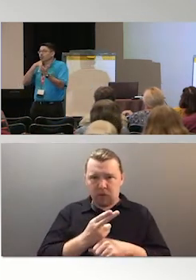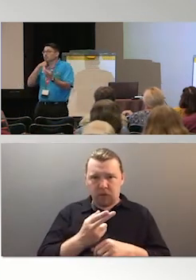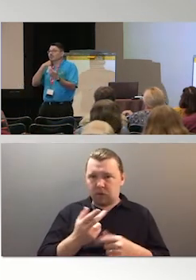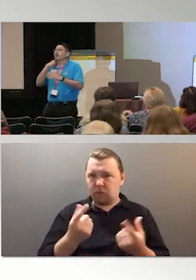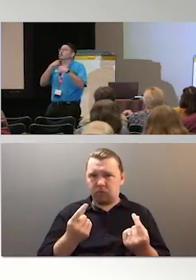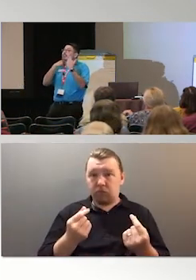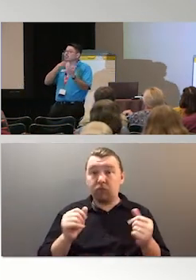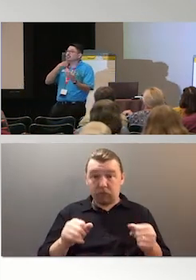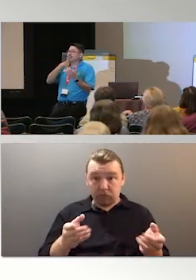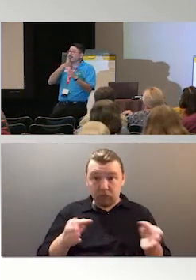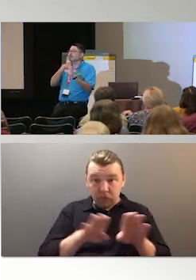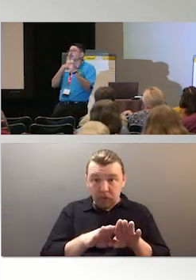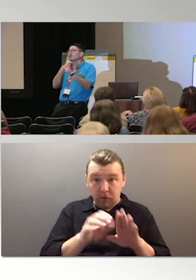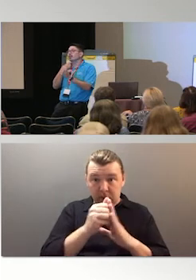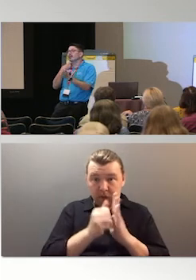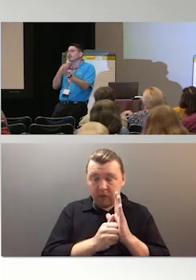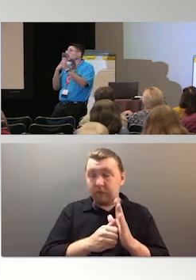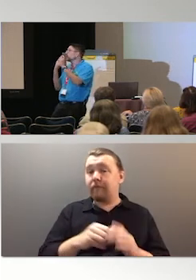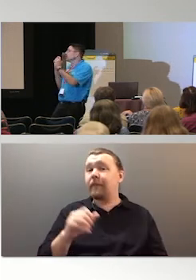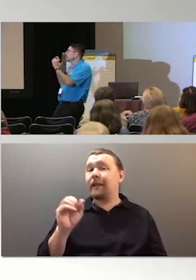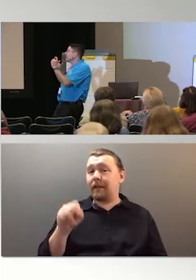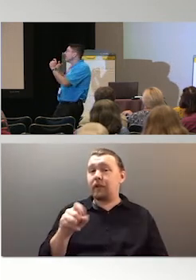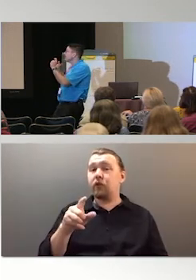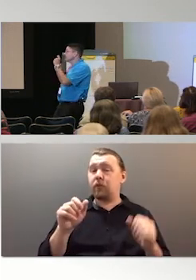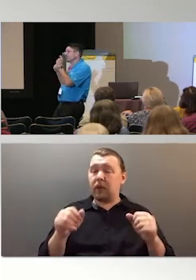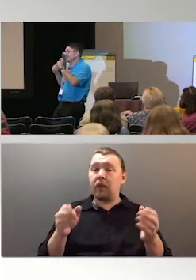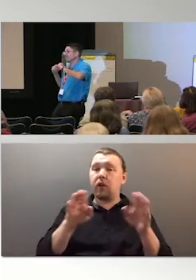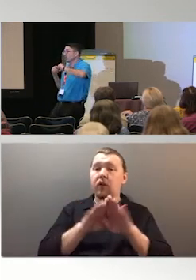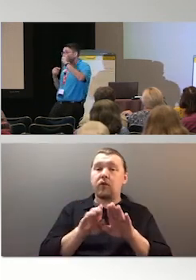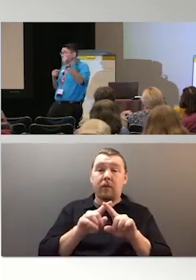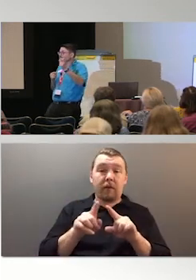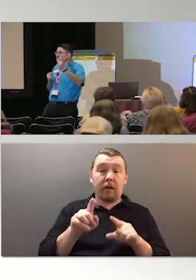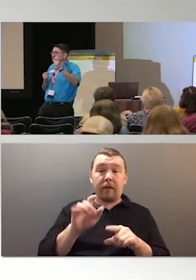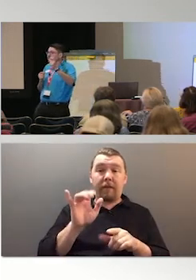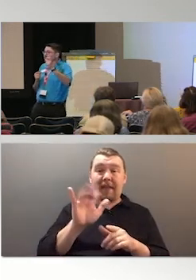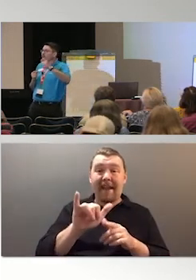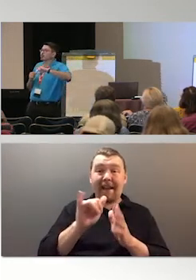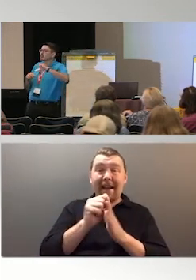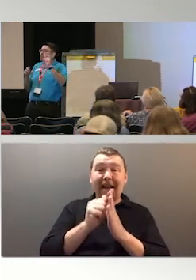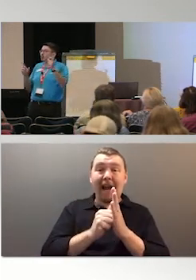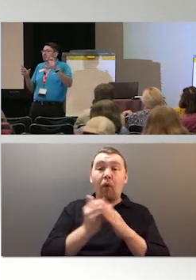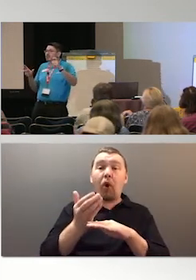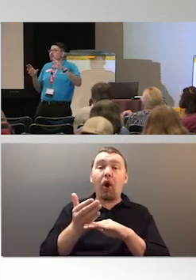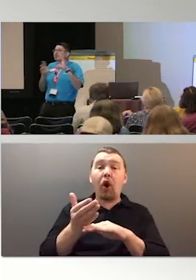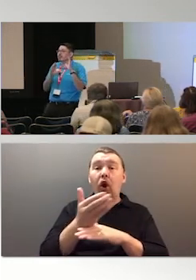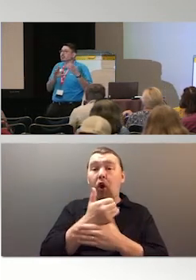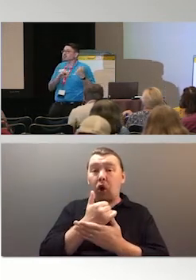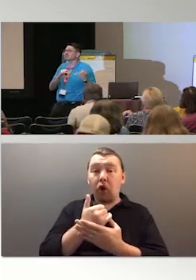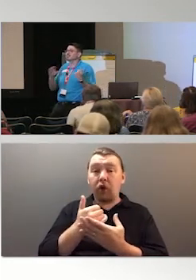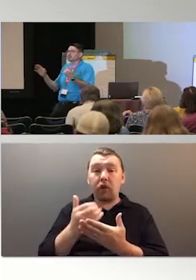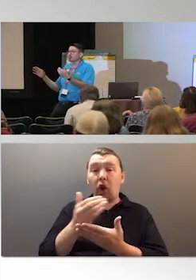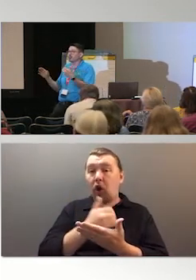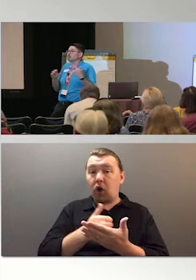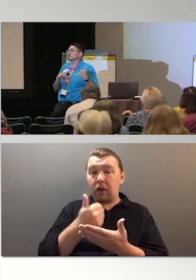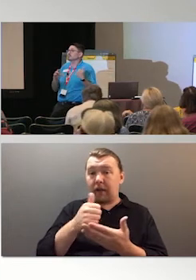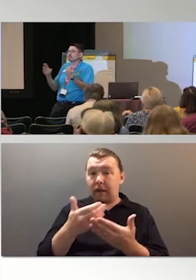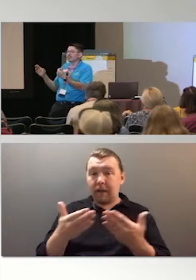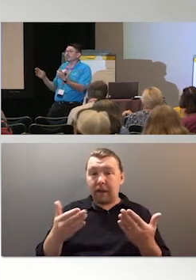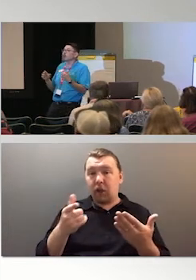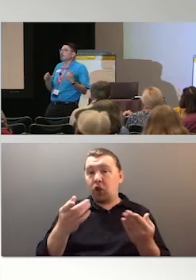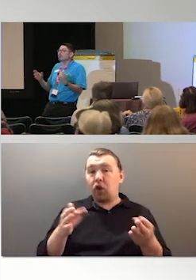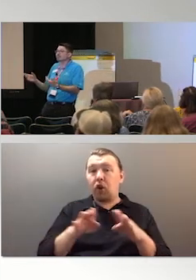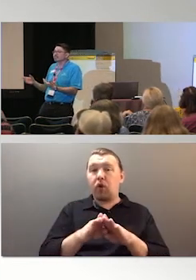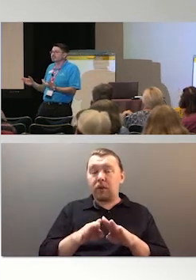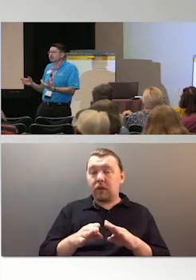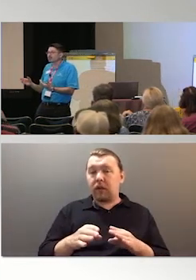I close my account? Yes, you can. But beware that if there's any earnings on the account and you're closing it without a specific purpose of it being